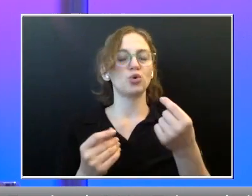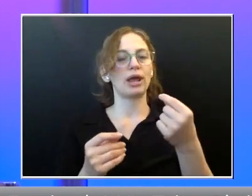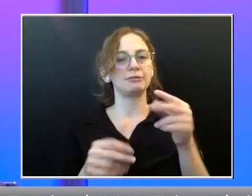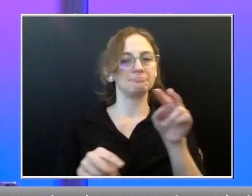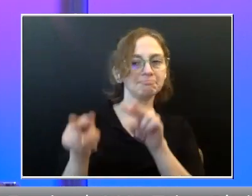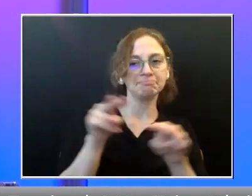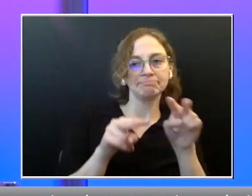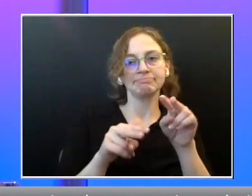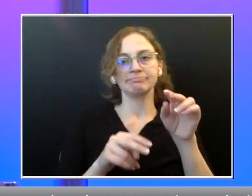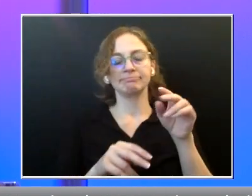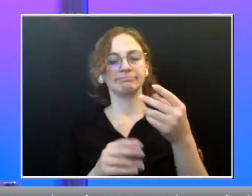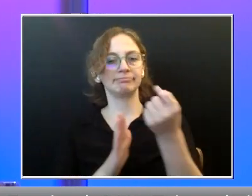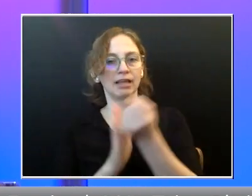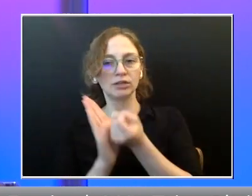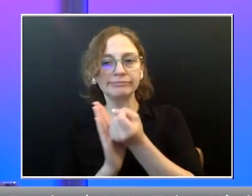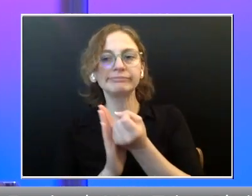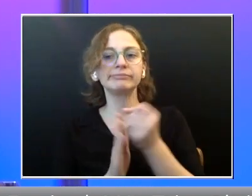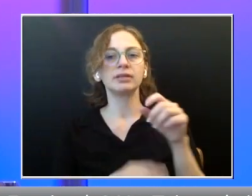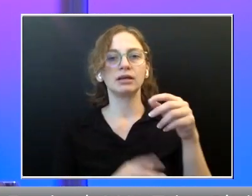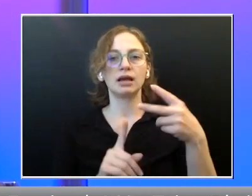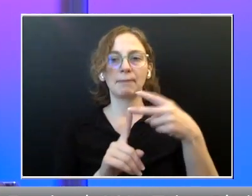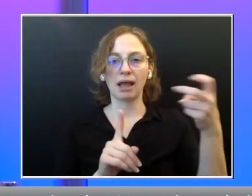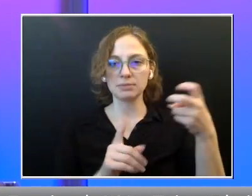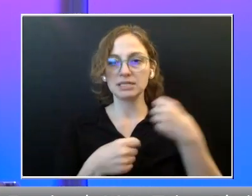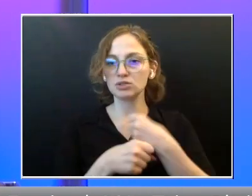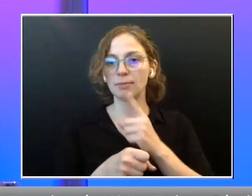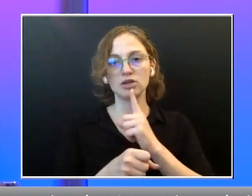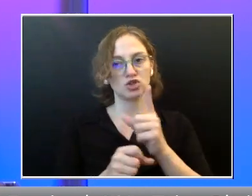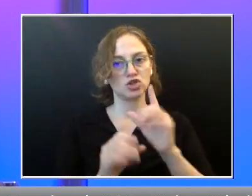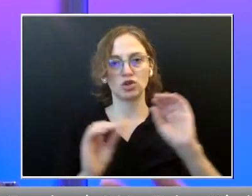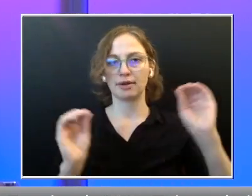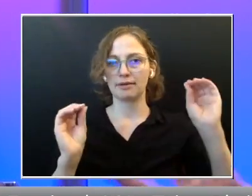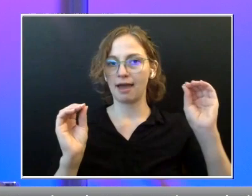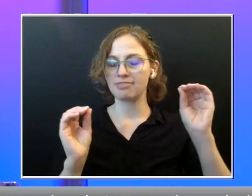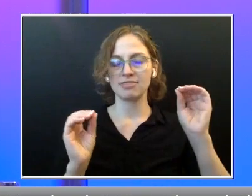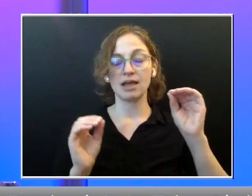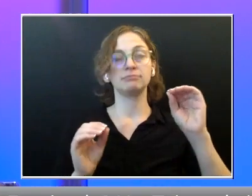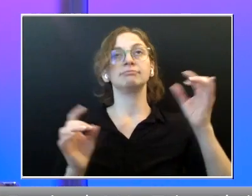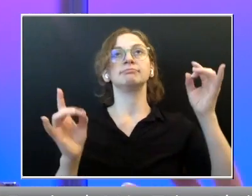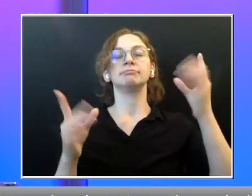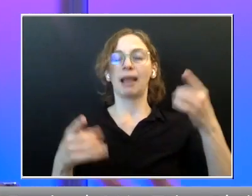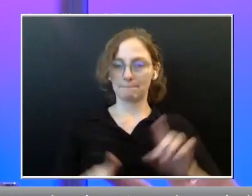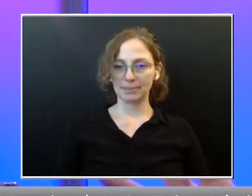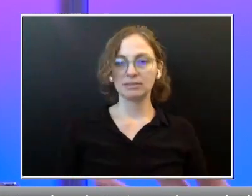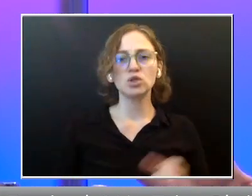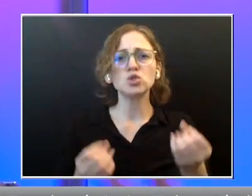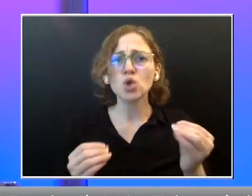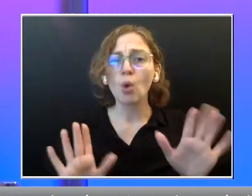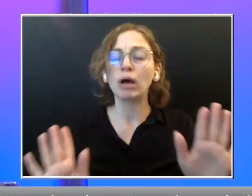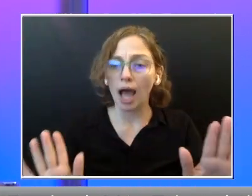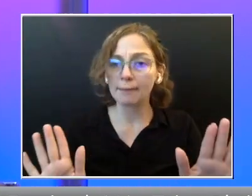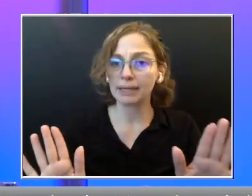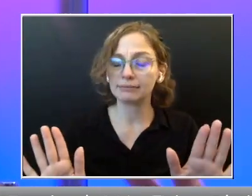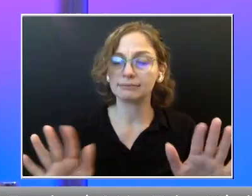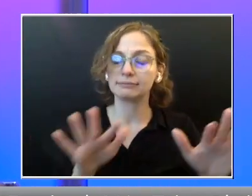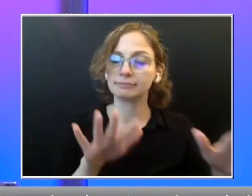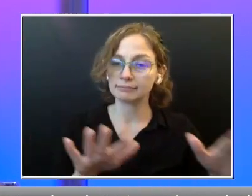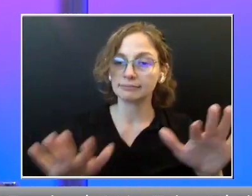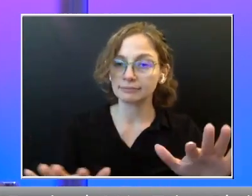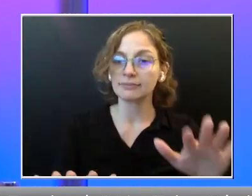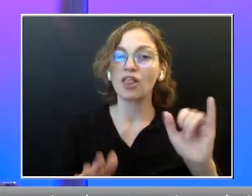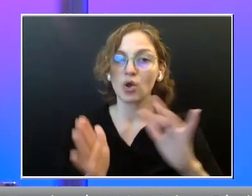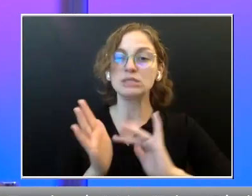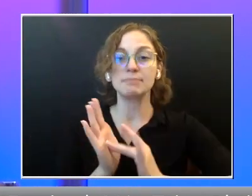not develop precancerous changes or cancer. So I do really want to reassure patients, like, take these medicines. Their health benefits and